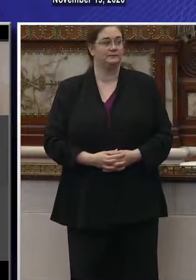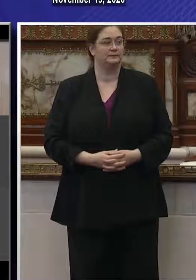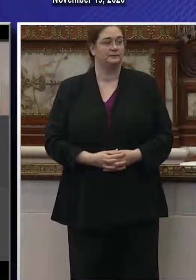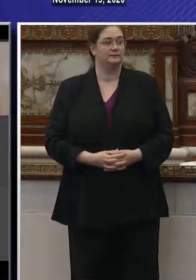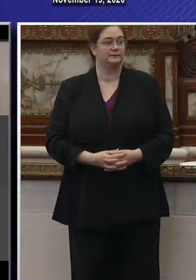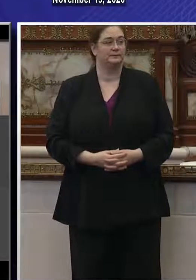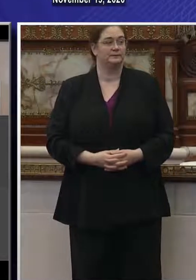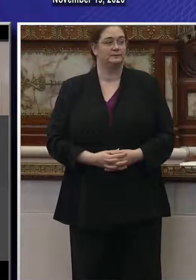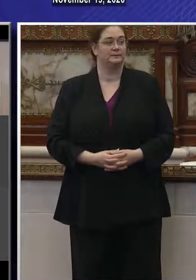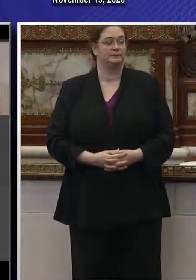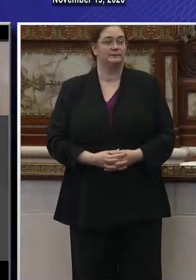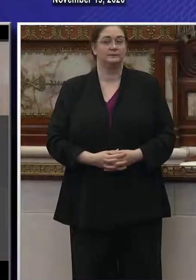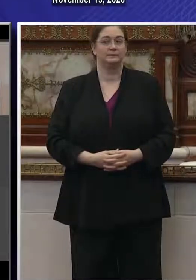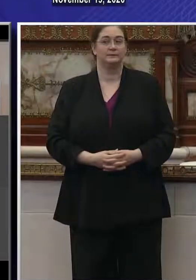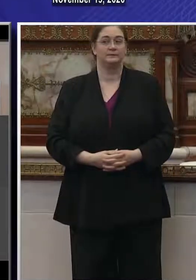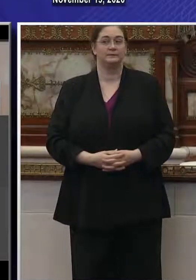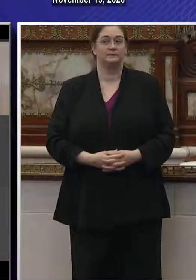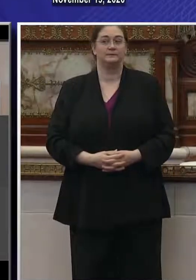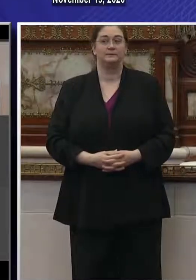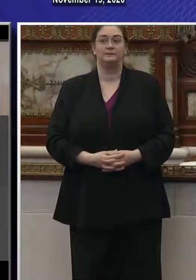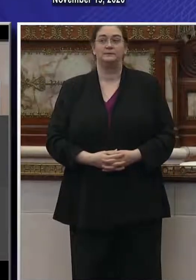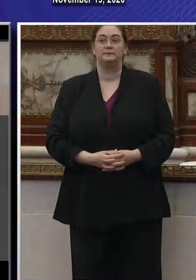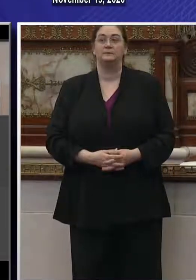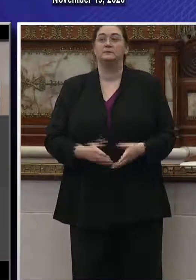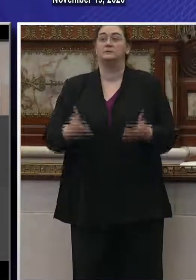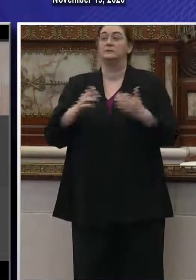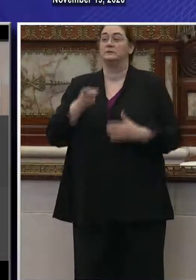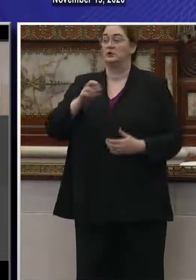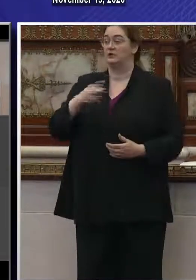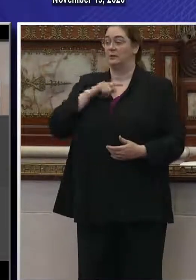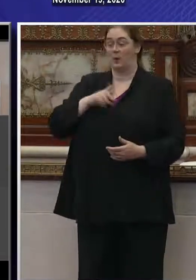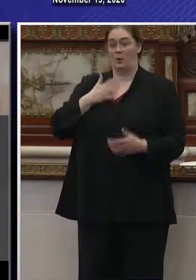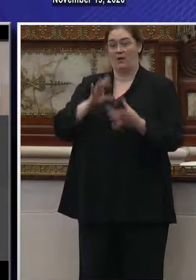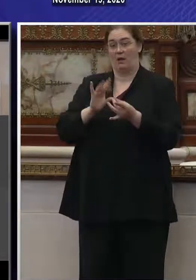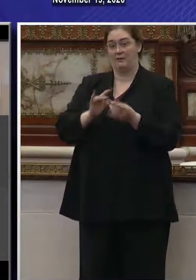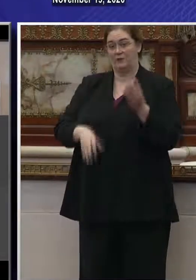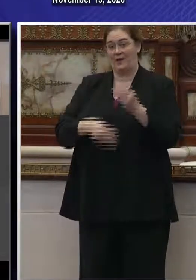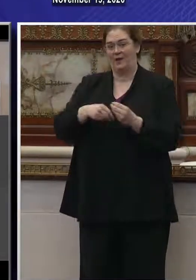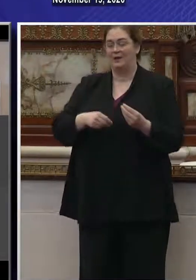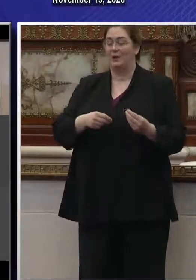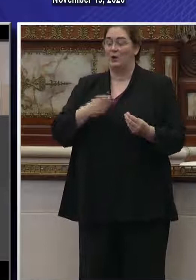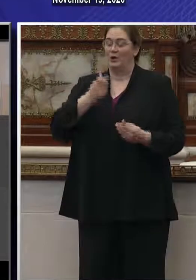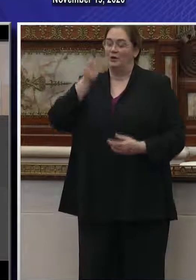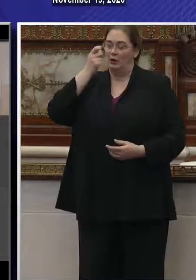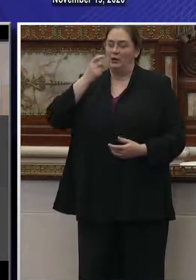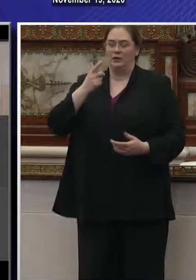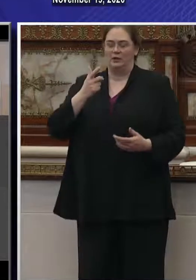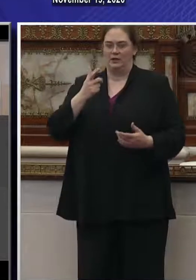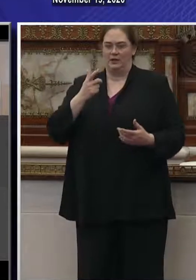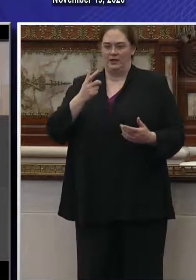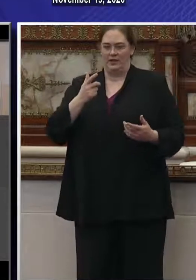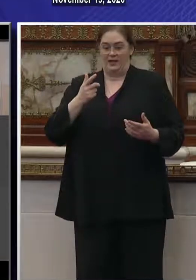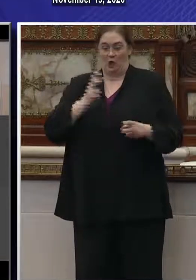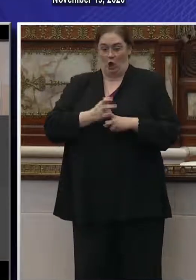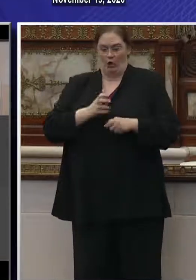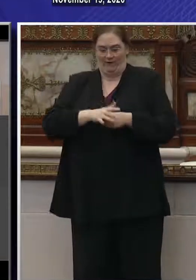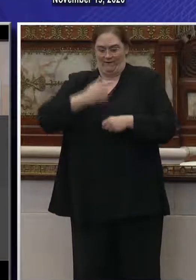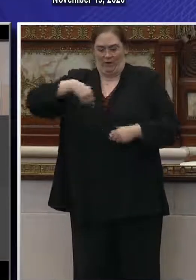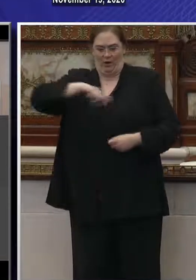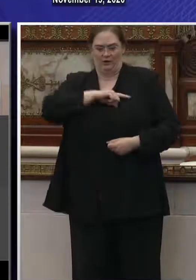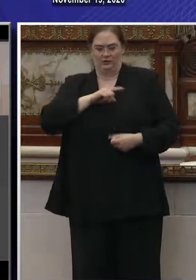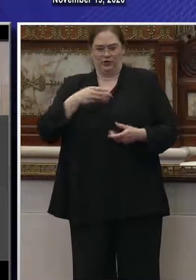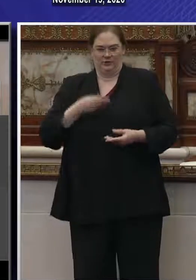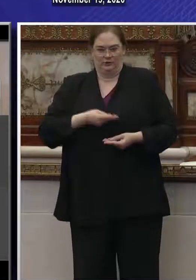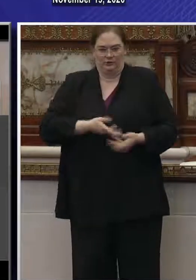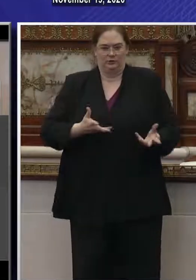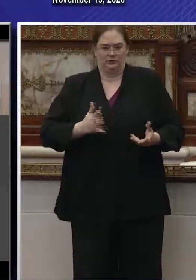The only comments I'll add are that we appreciate that it's daunting enough just to get to our employees. I mean, on the